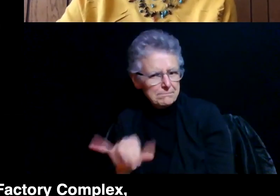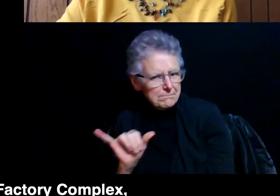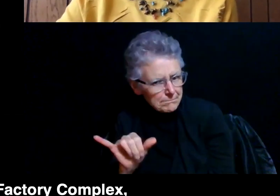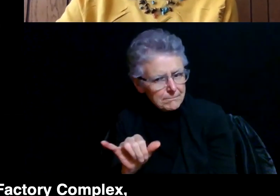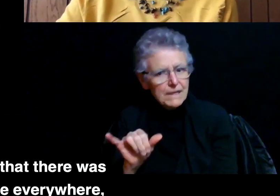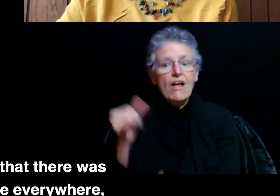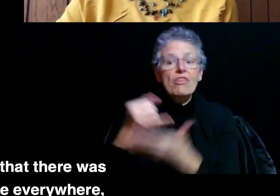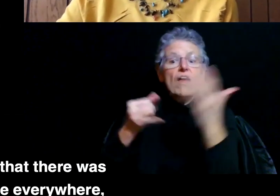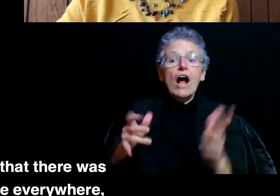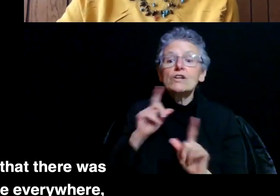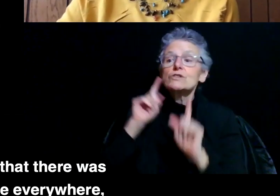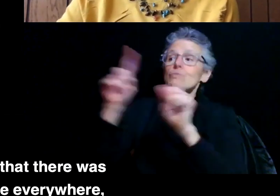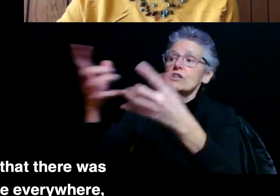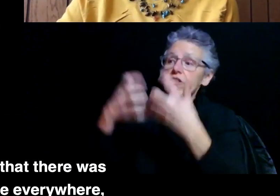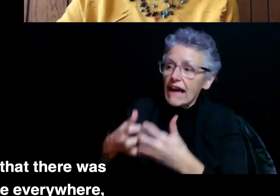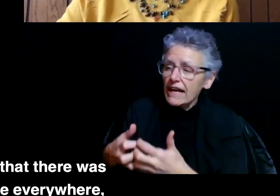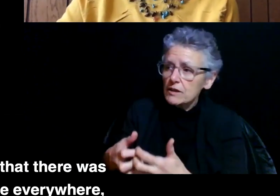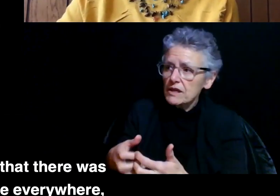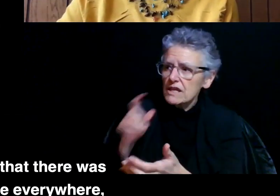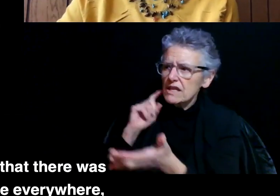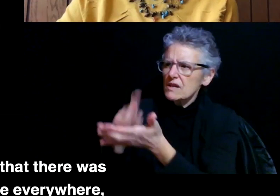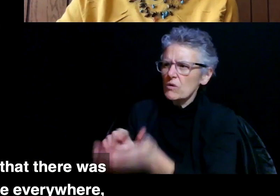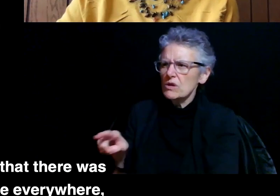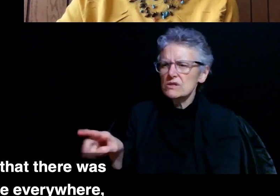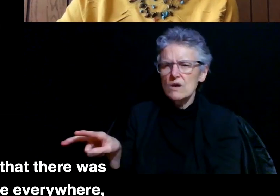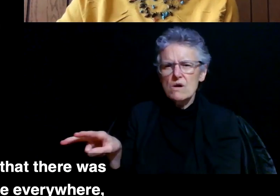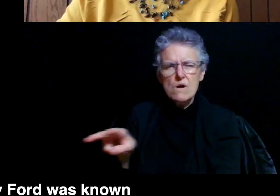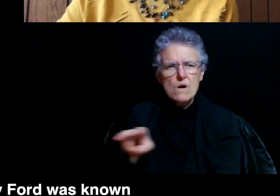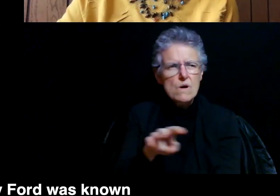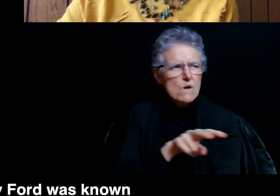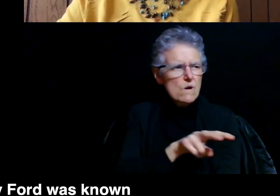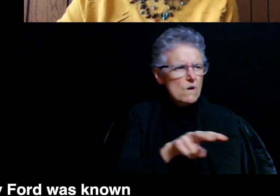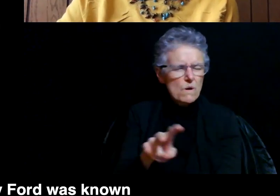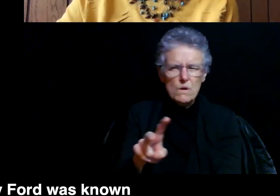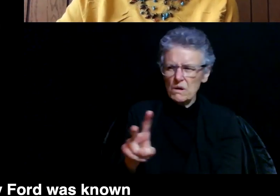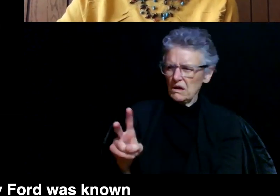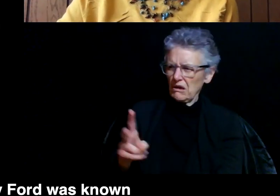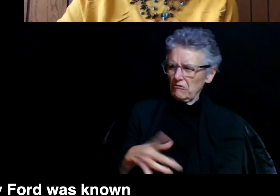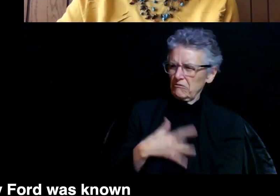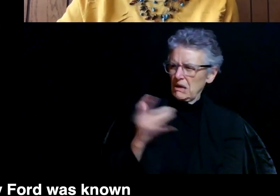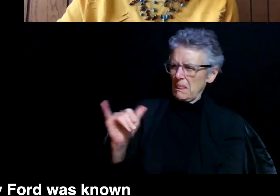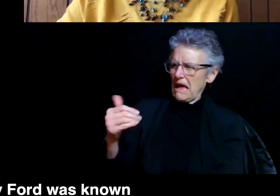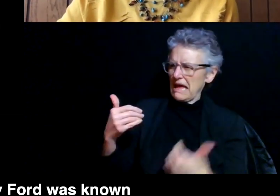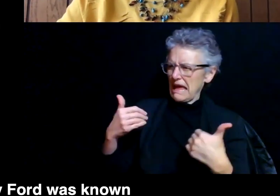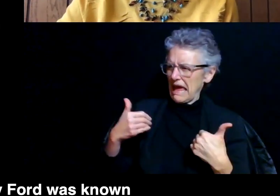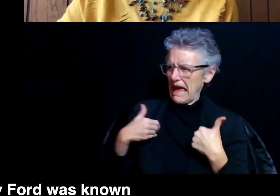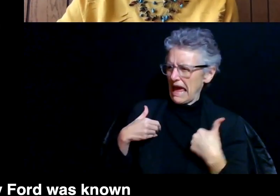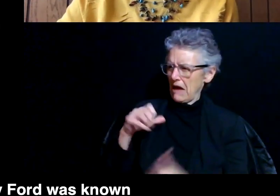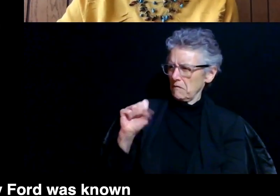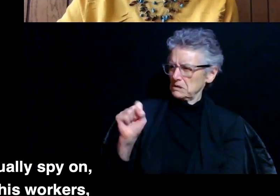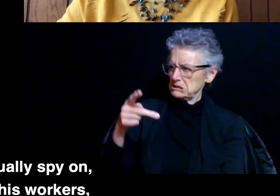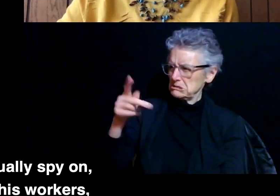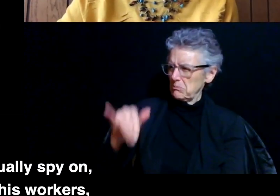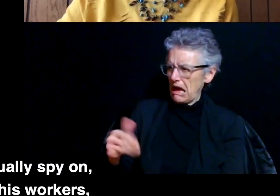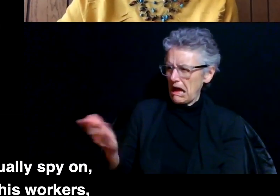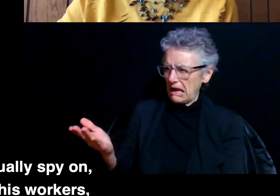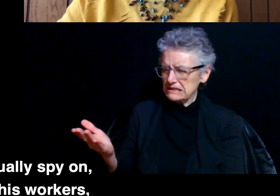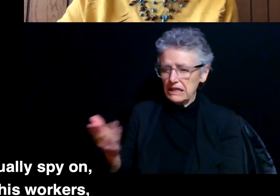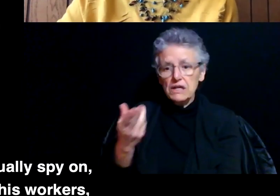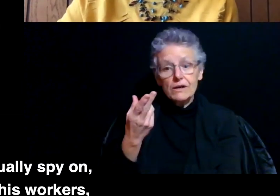complex, he noticed that there was surveillance everywhere and that Henry Ford was known